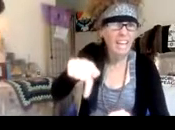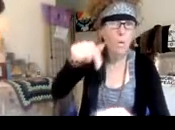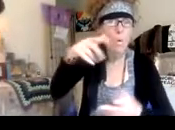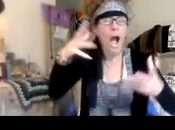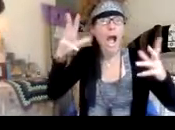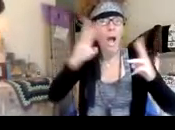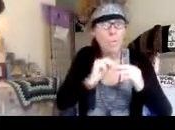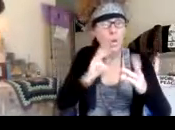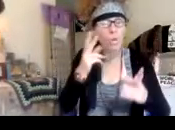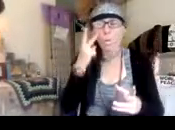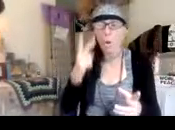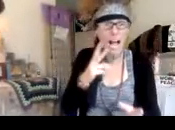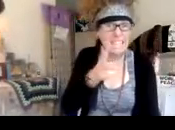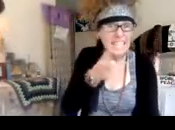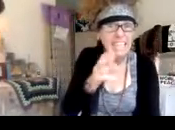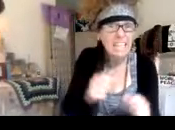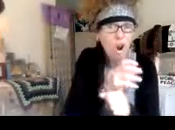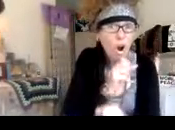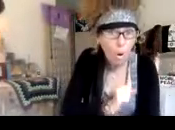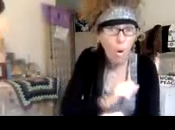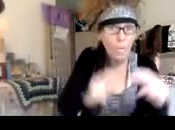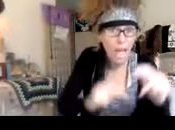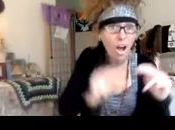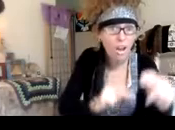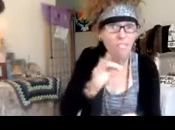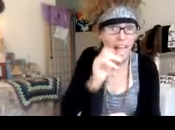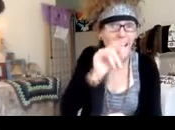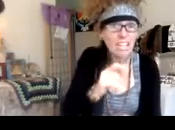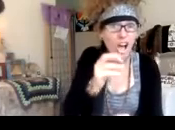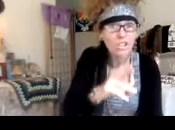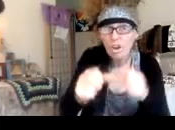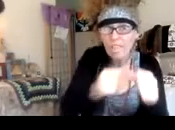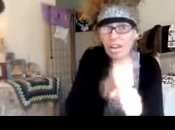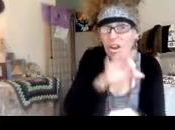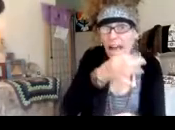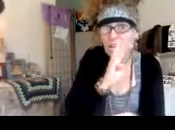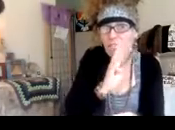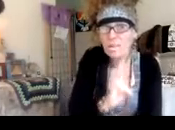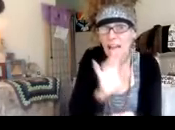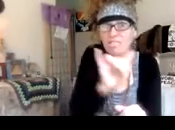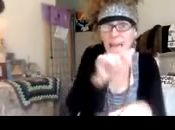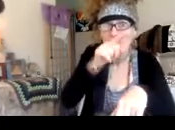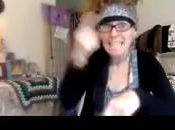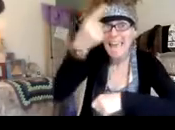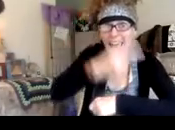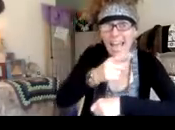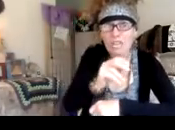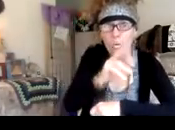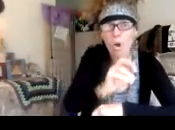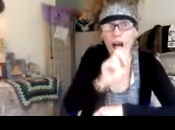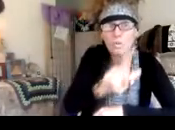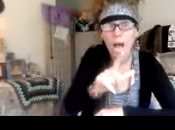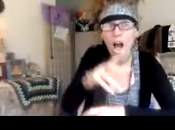when you really look at it, if a 16-year-old kid could build a flying saucer in 1947, the same day as the Roswell crash, where did he get the